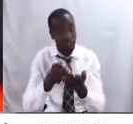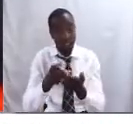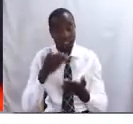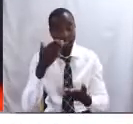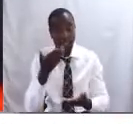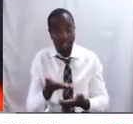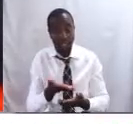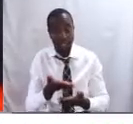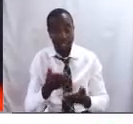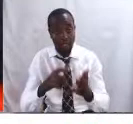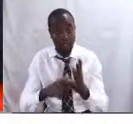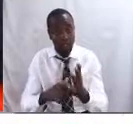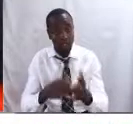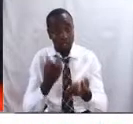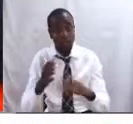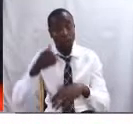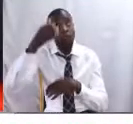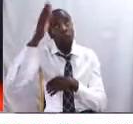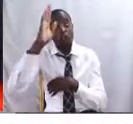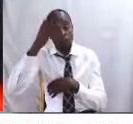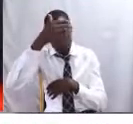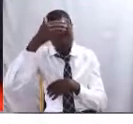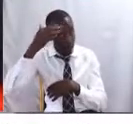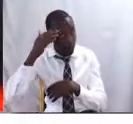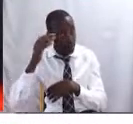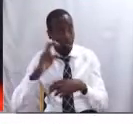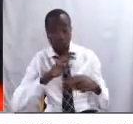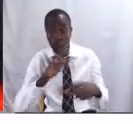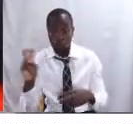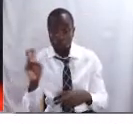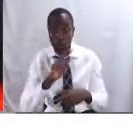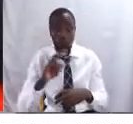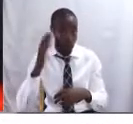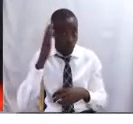presence of the altar of God, we forget to be vigilant enough